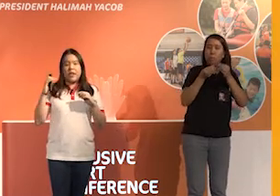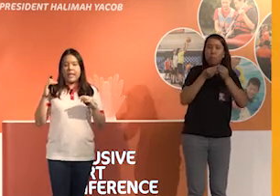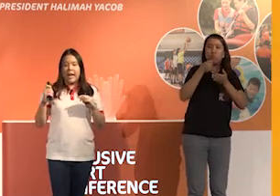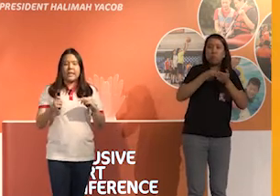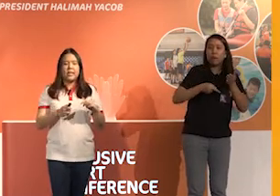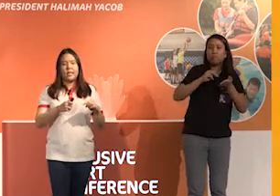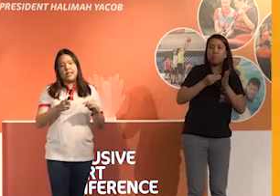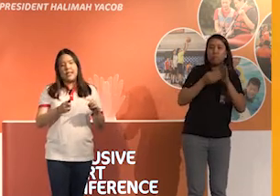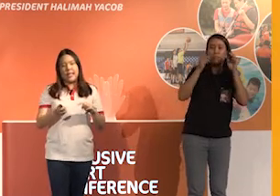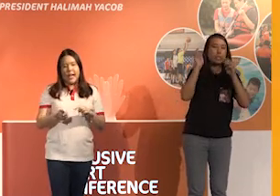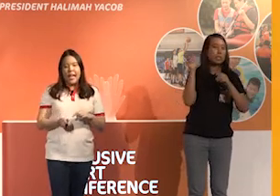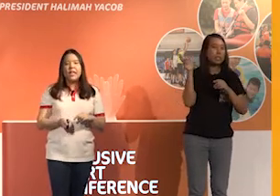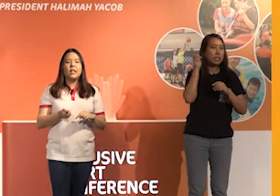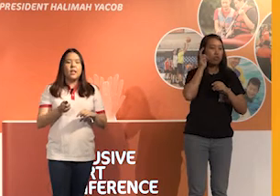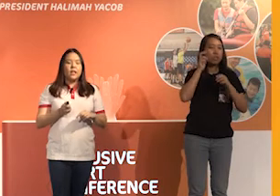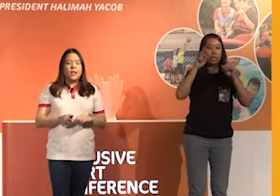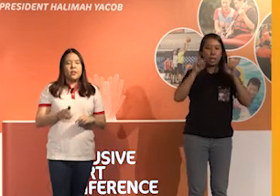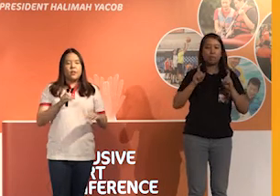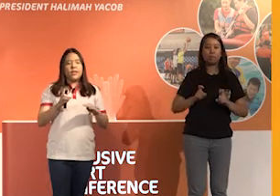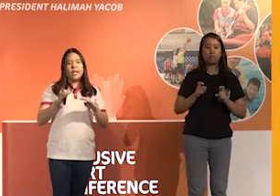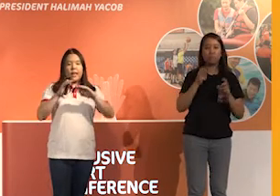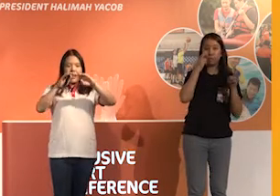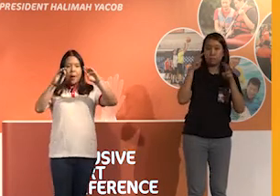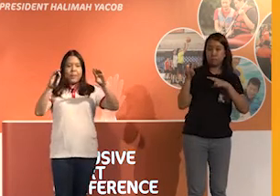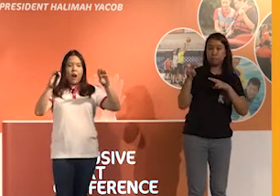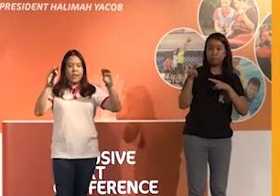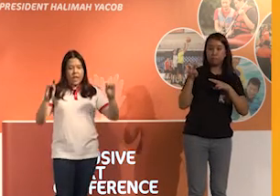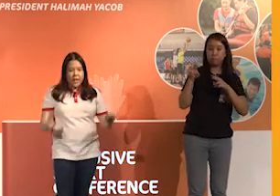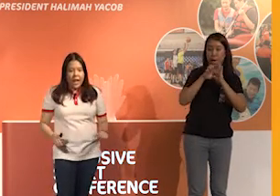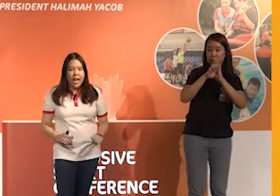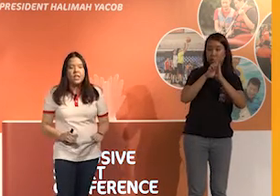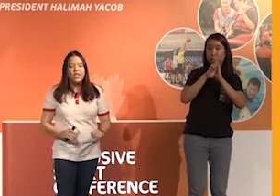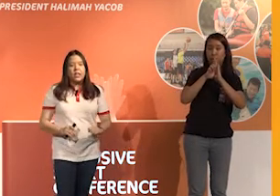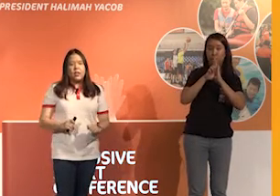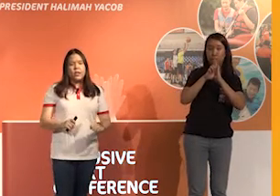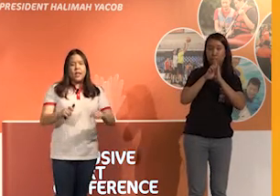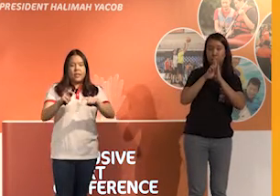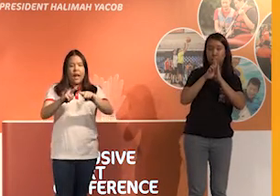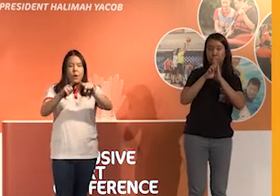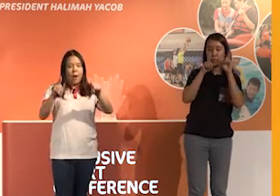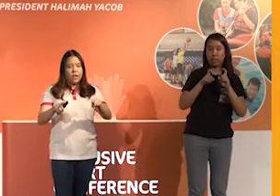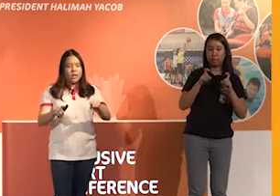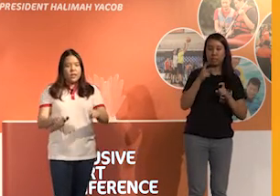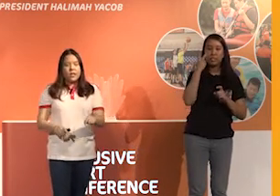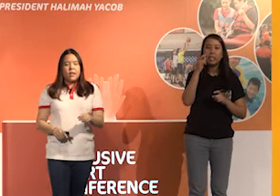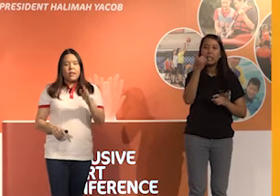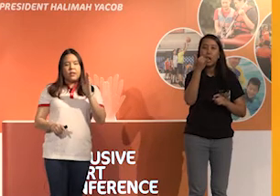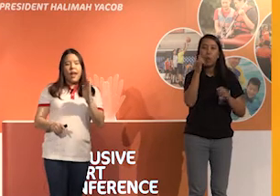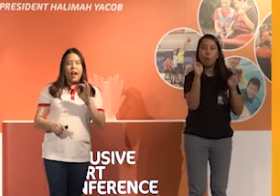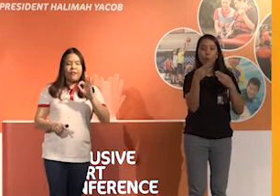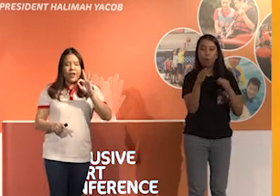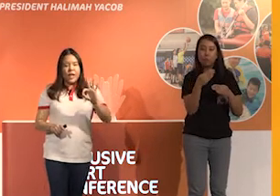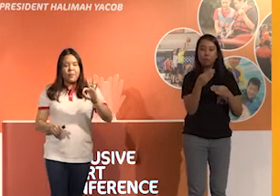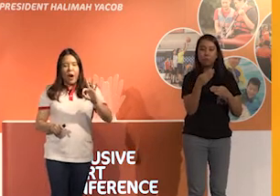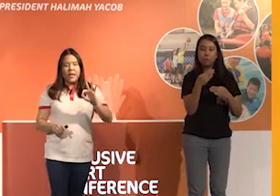about the test. The next slide. You see at the top of the theory test, you see a yellow box. Here